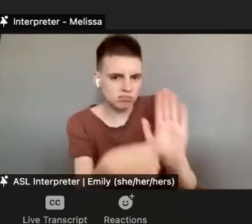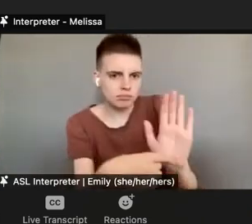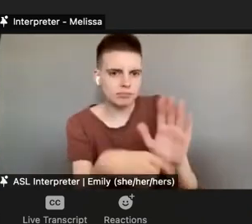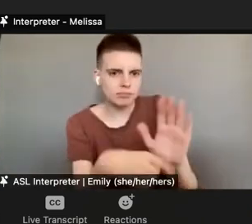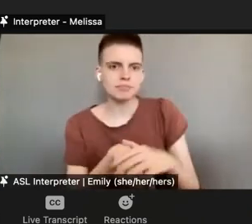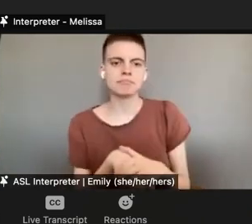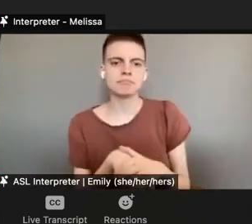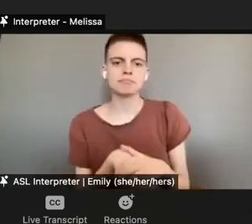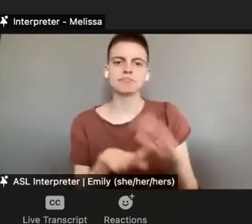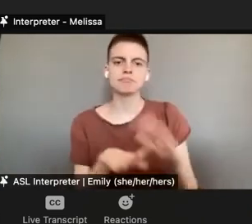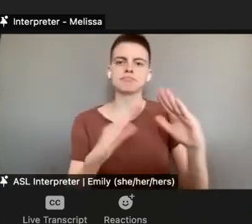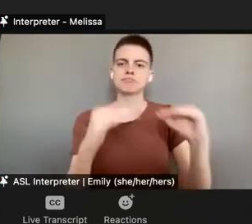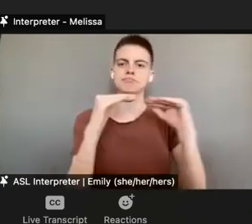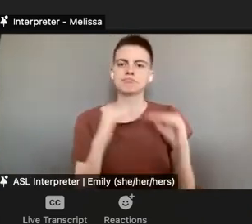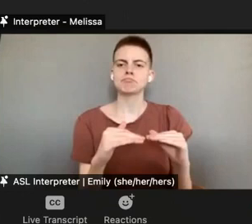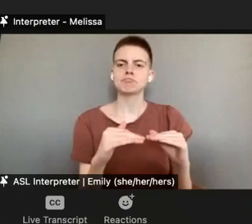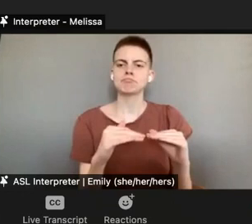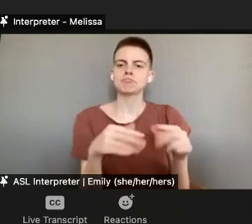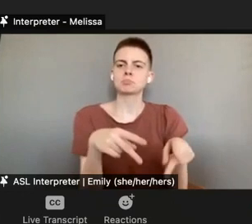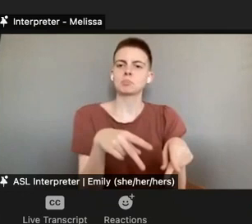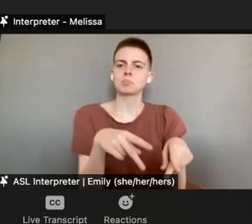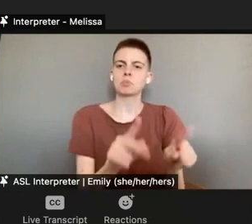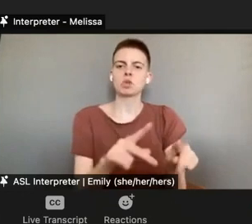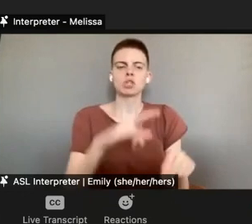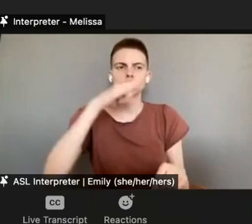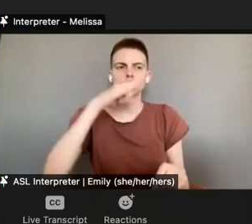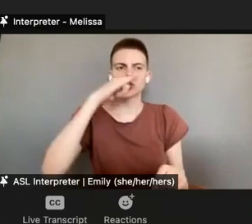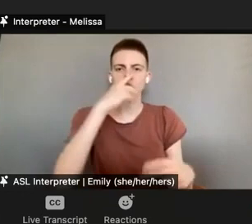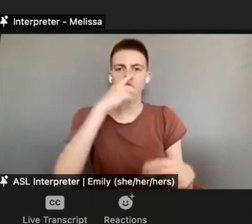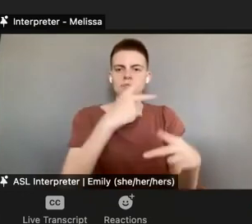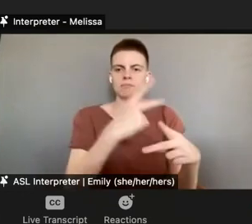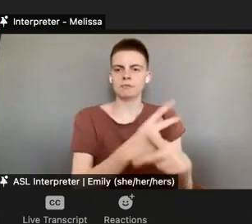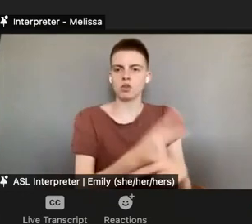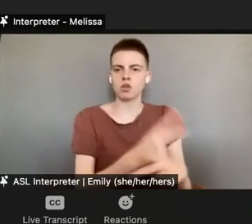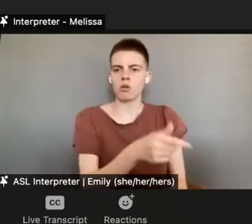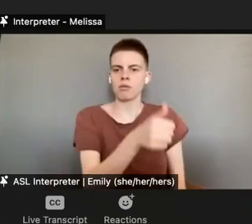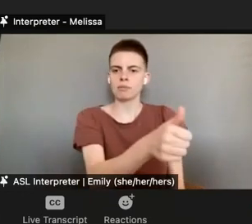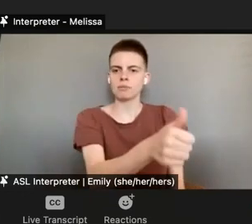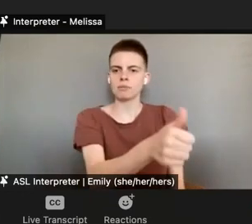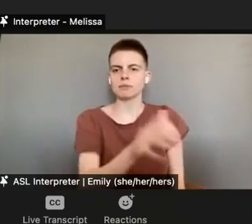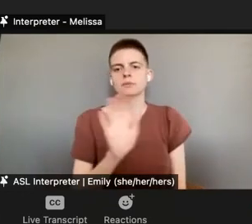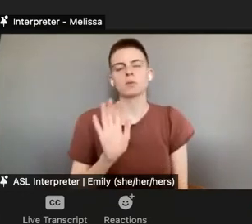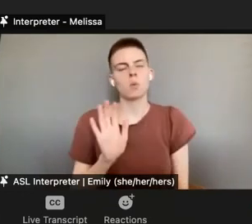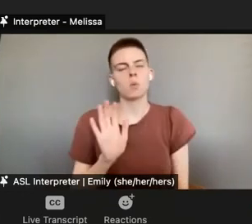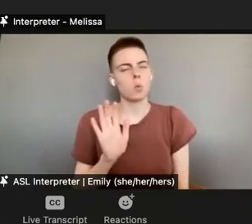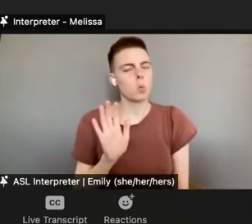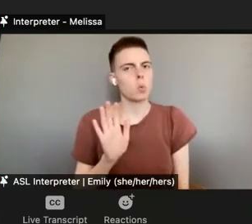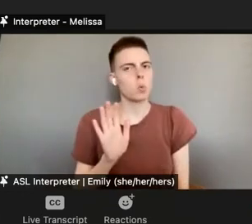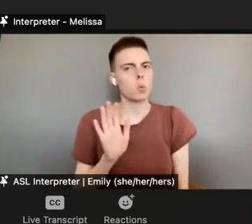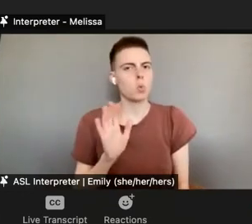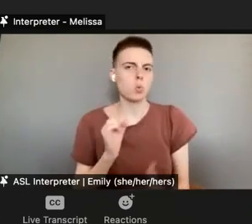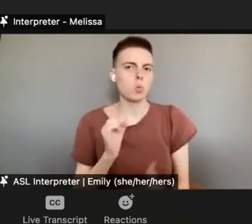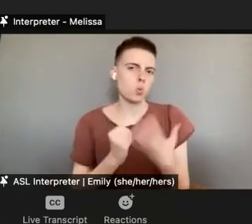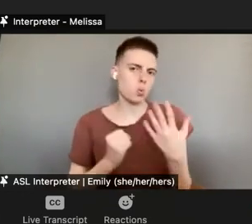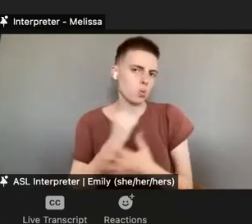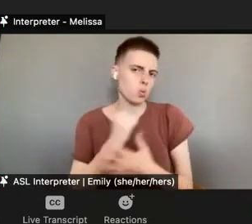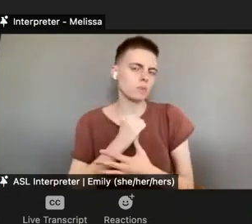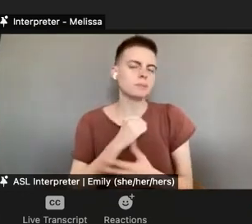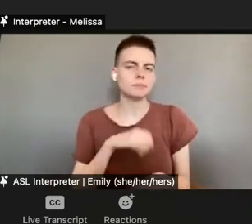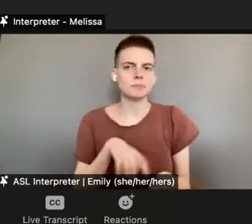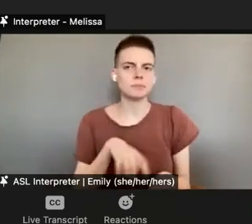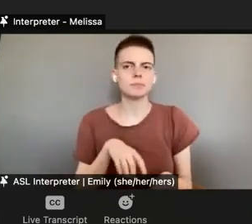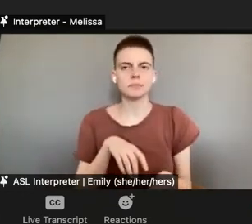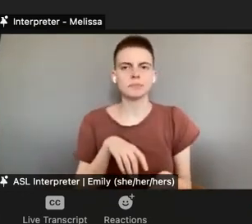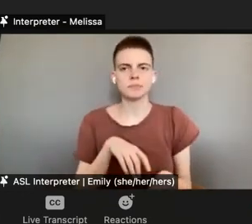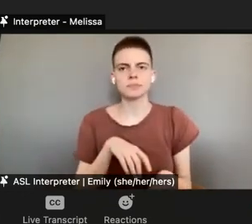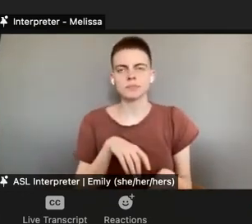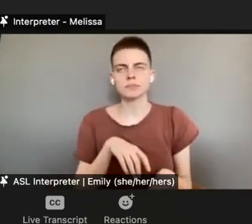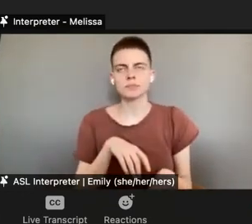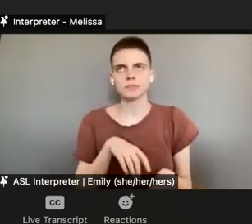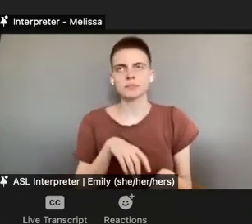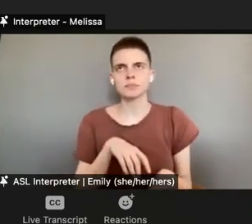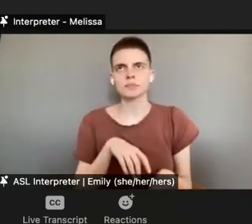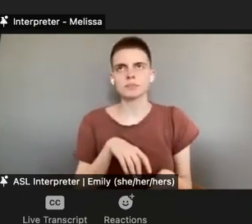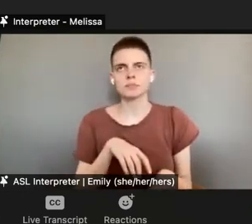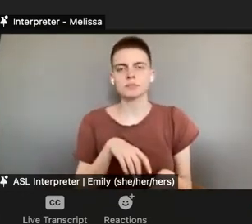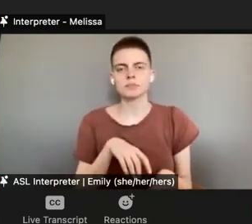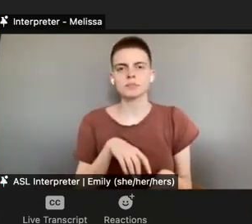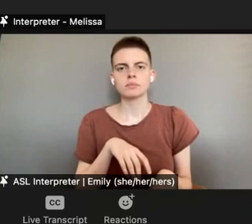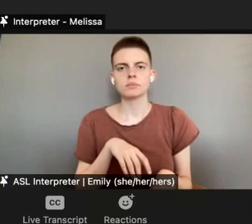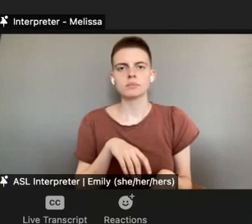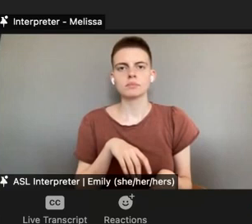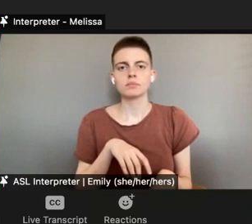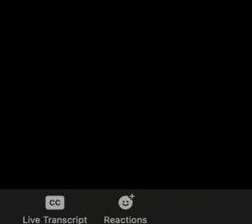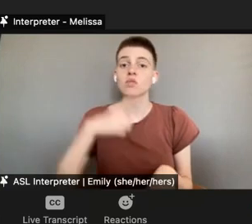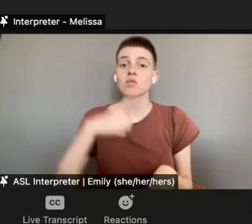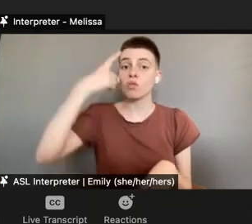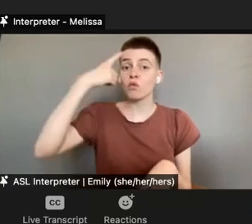work it out, and this is huge. This is huge. So one of the things that is most frustrating, I think, to